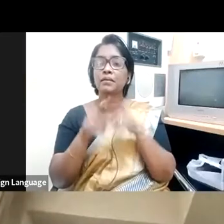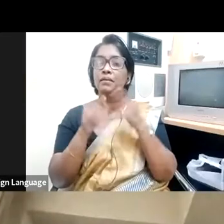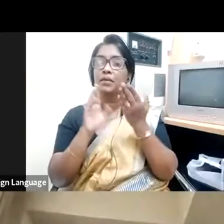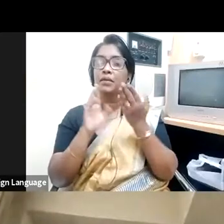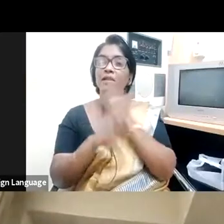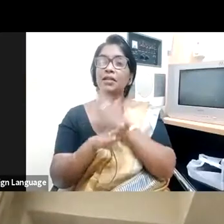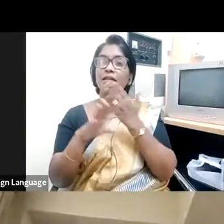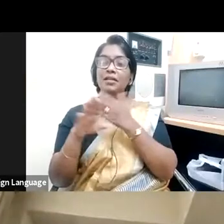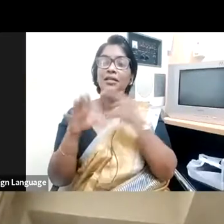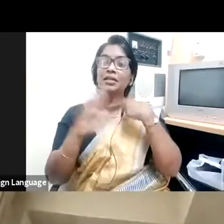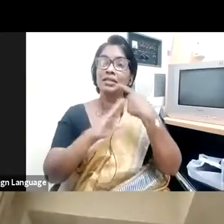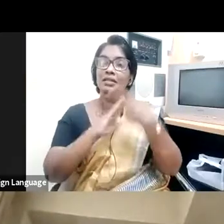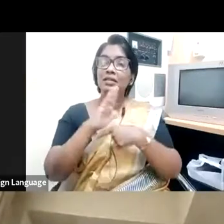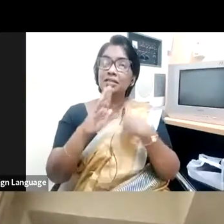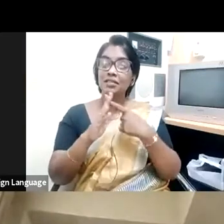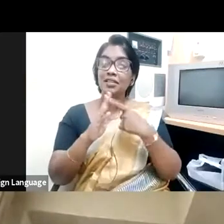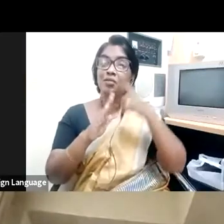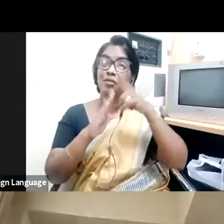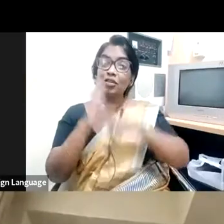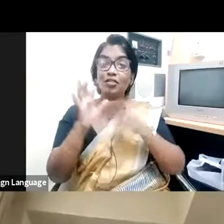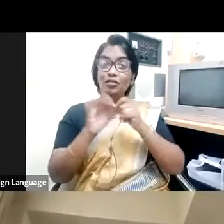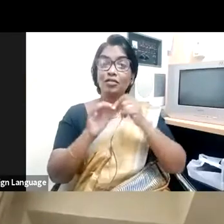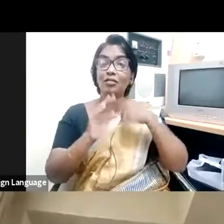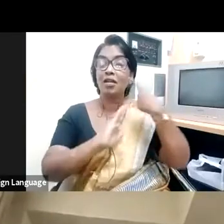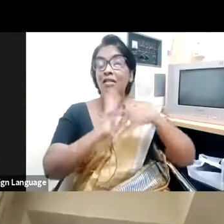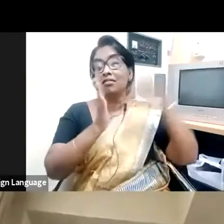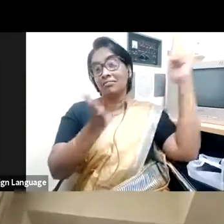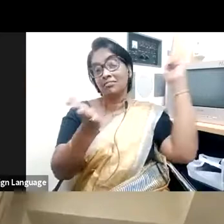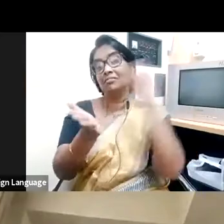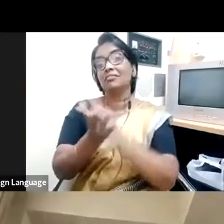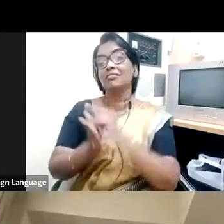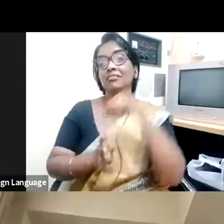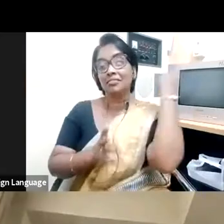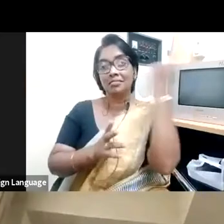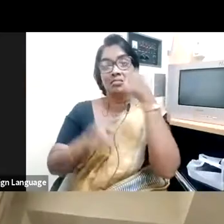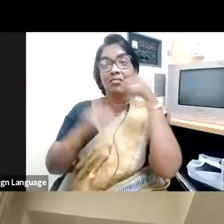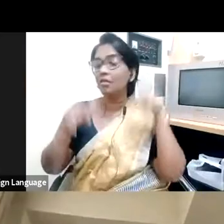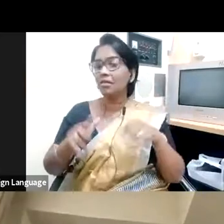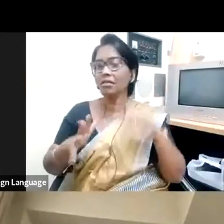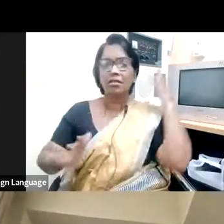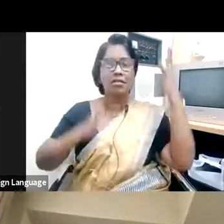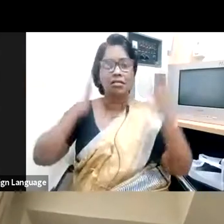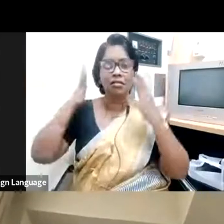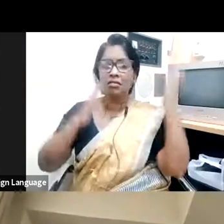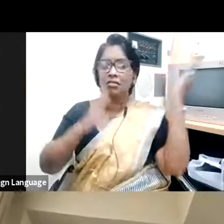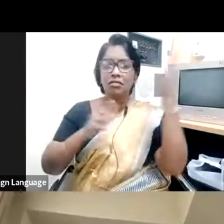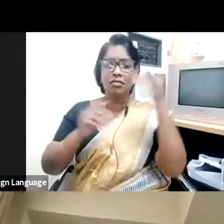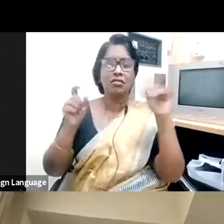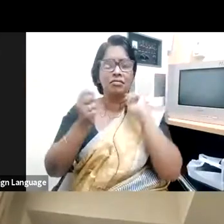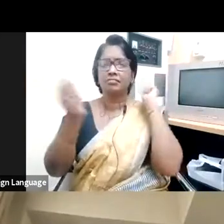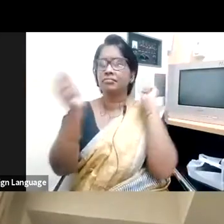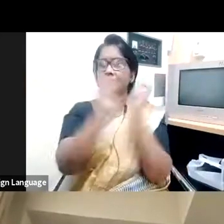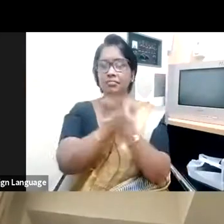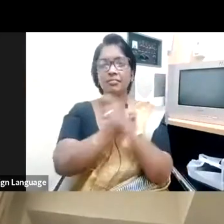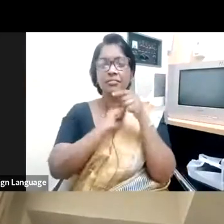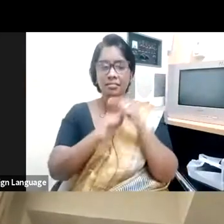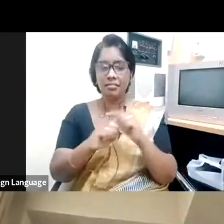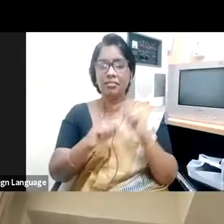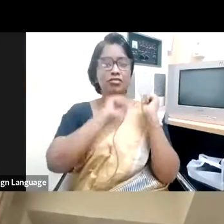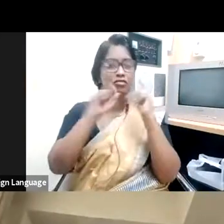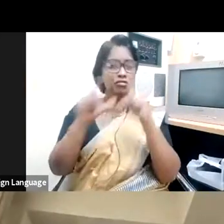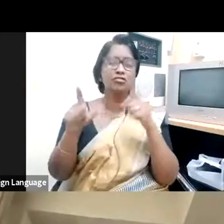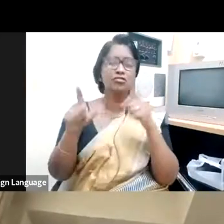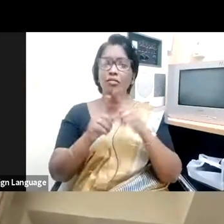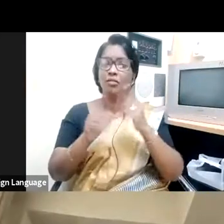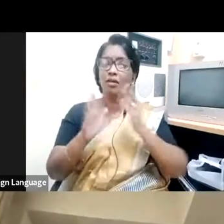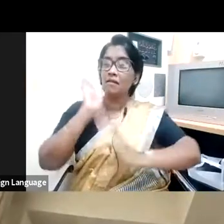a lot more difficult. But here we are today, the world has completely shrunk, and all this is made possible. And